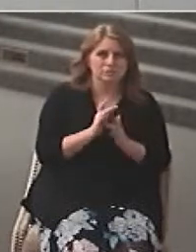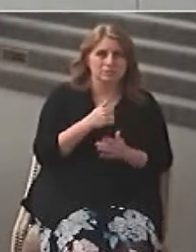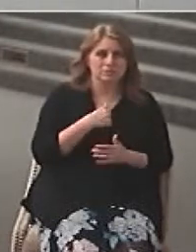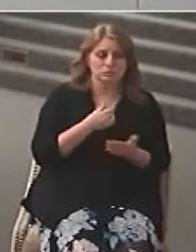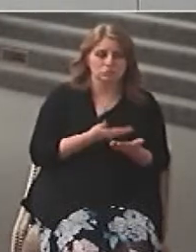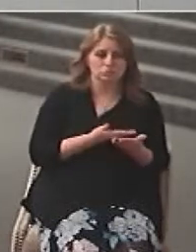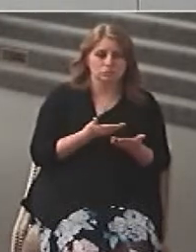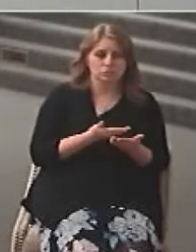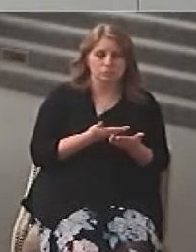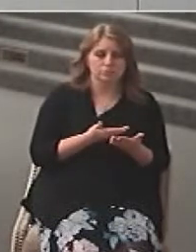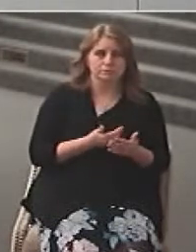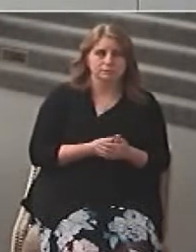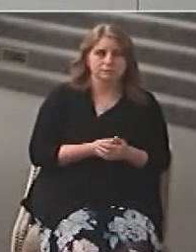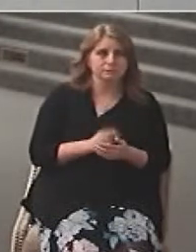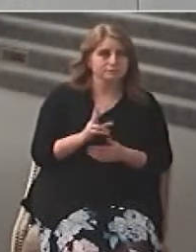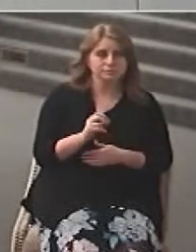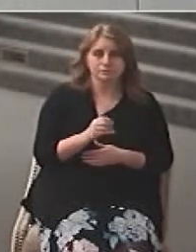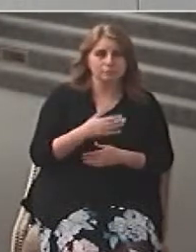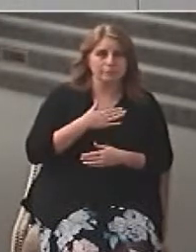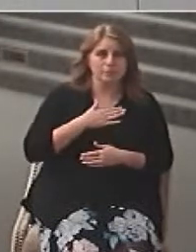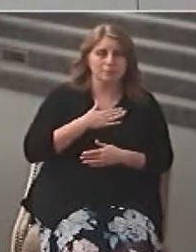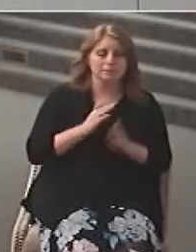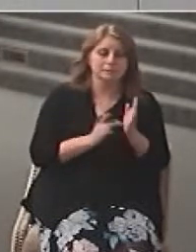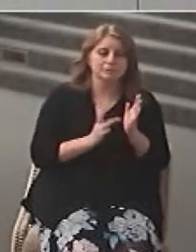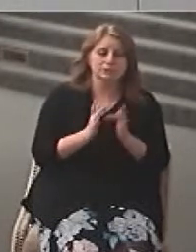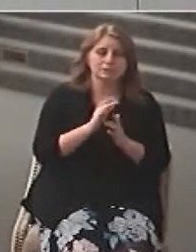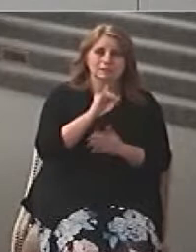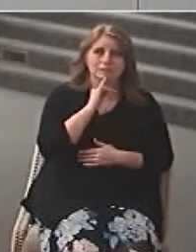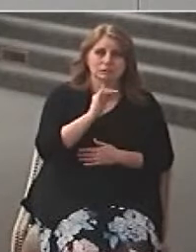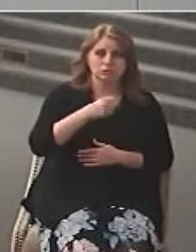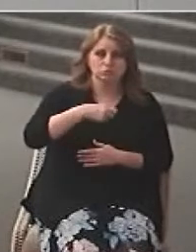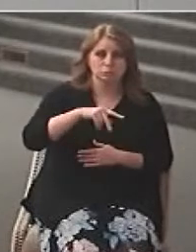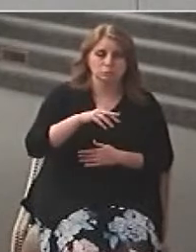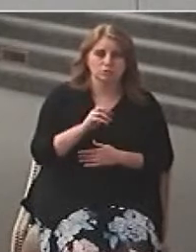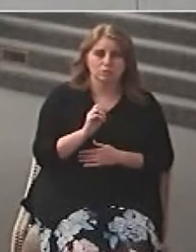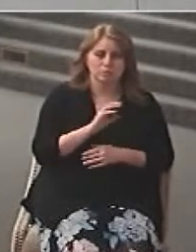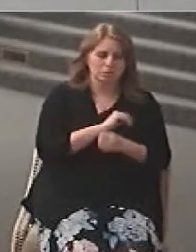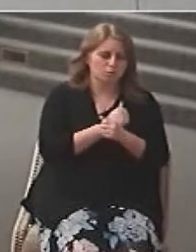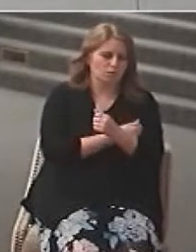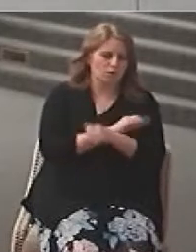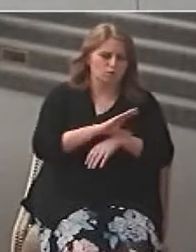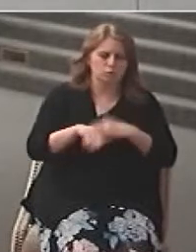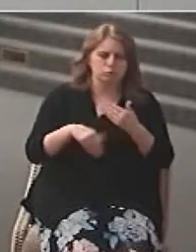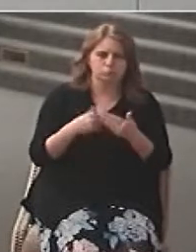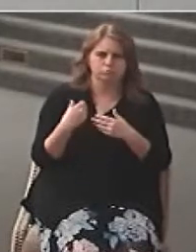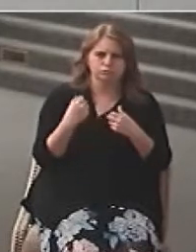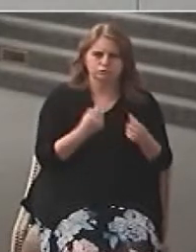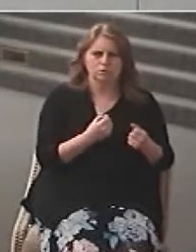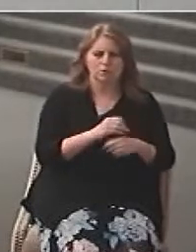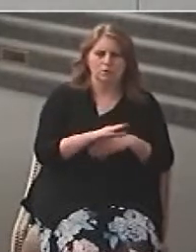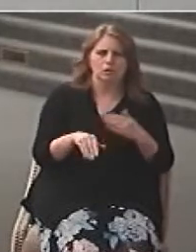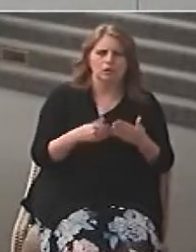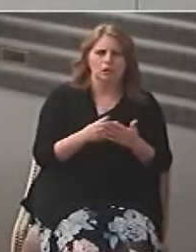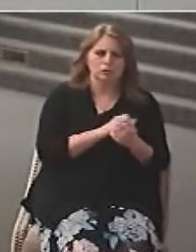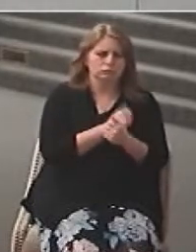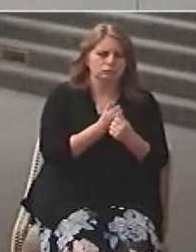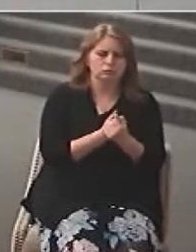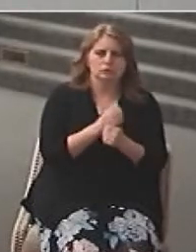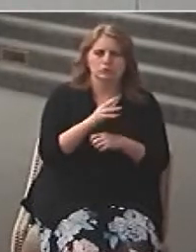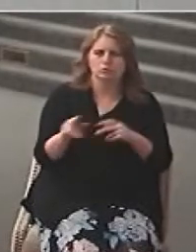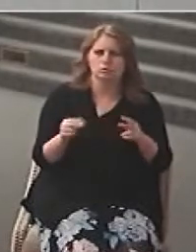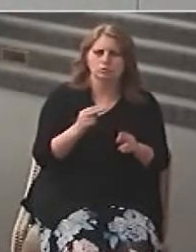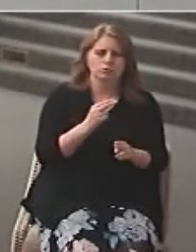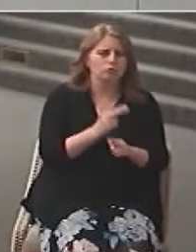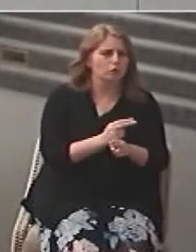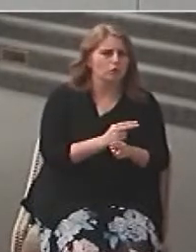serve. No, my Jesus is supreme and all-powerful, has all authority in the entire universe